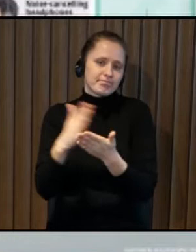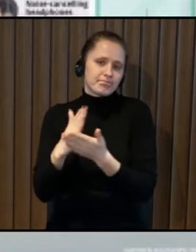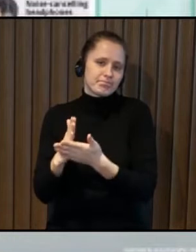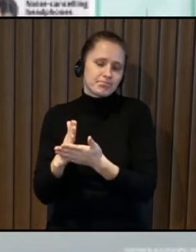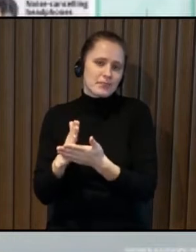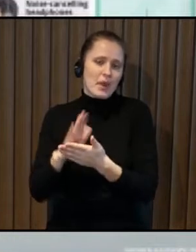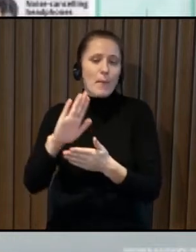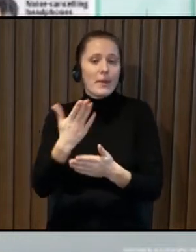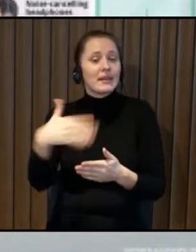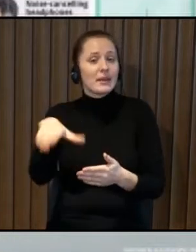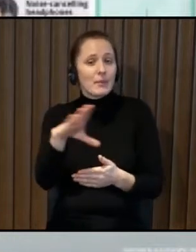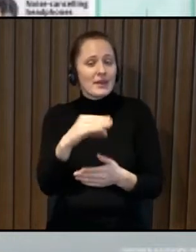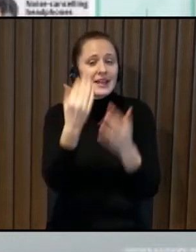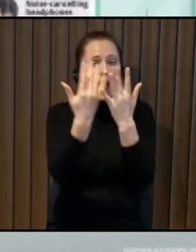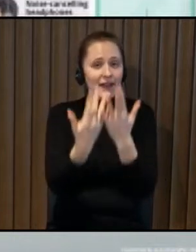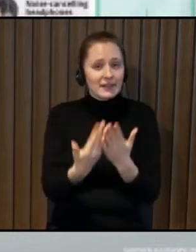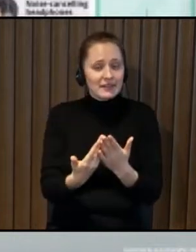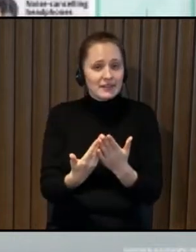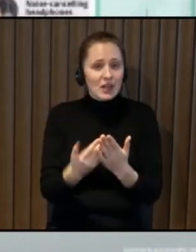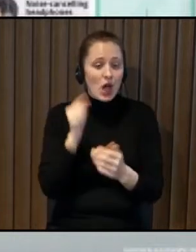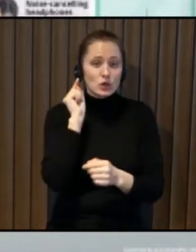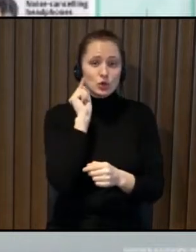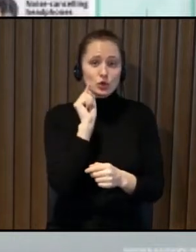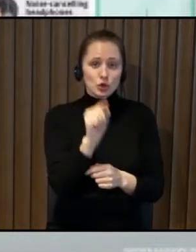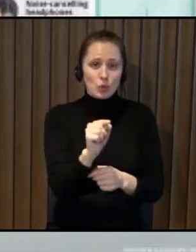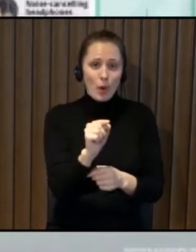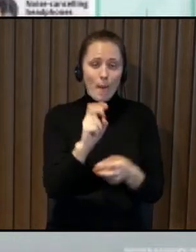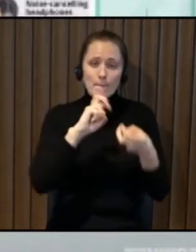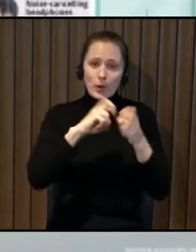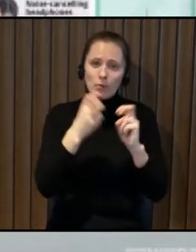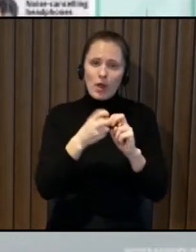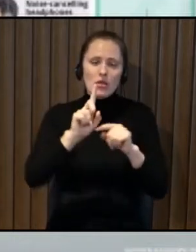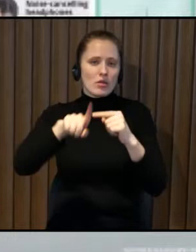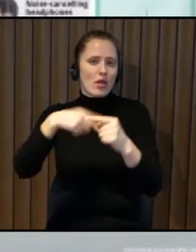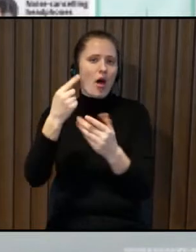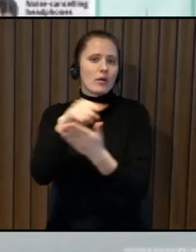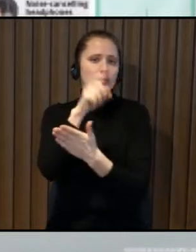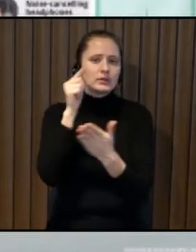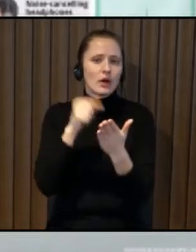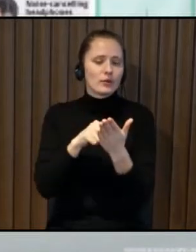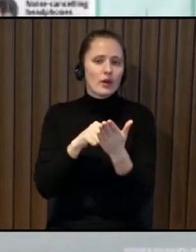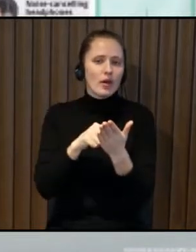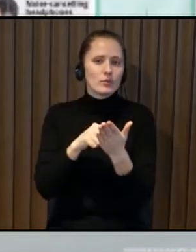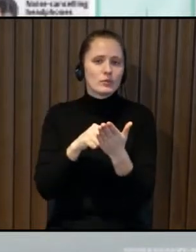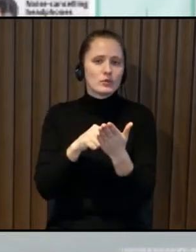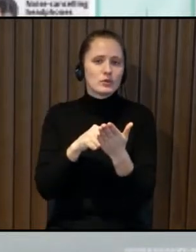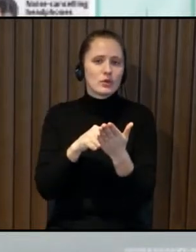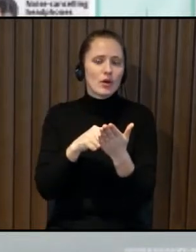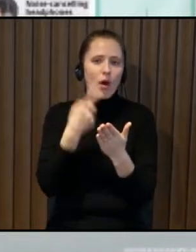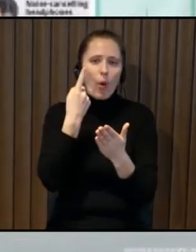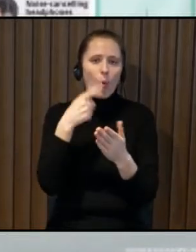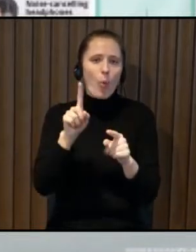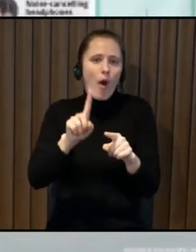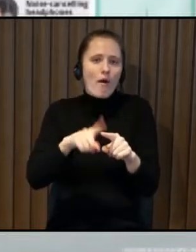Ergonomy of furniture, lighting, also air quality. And when we solve these